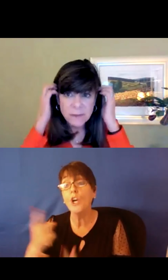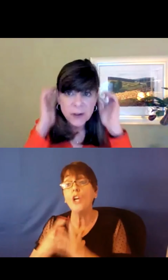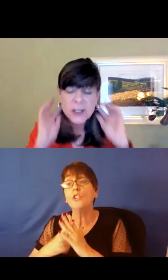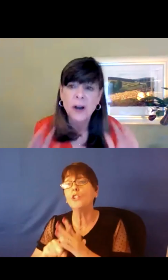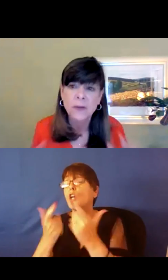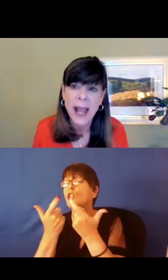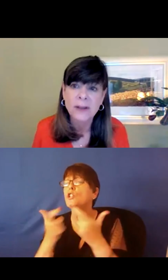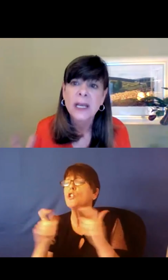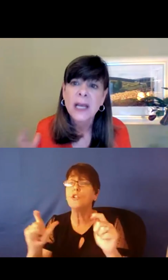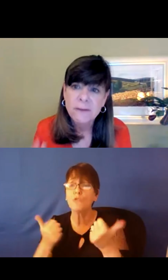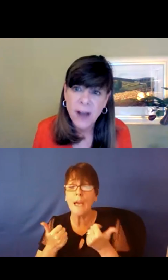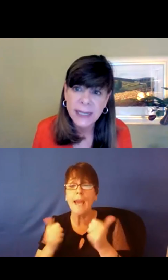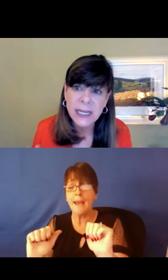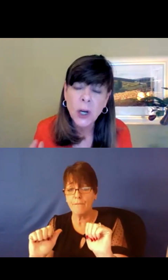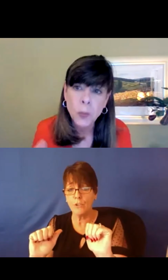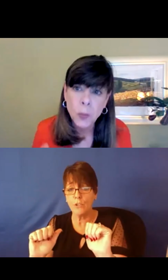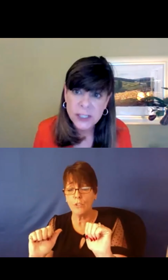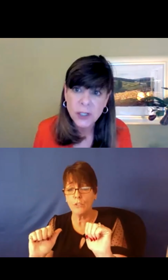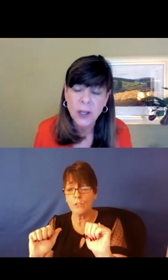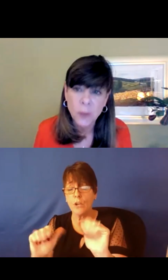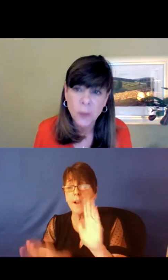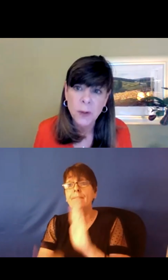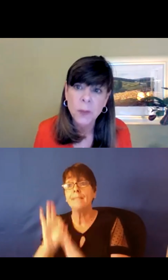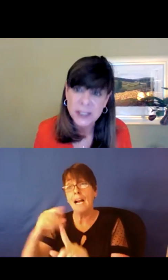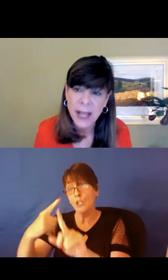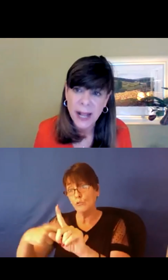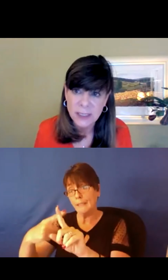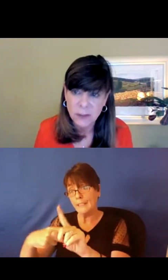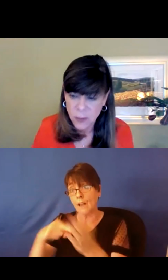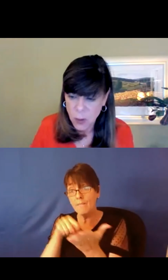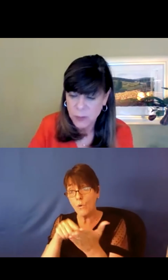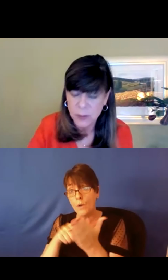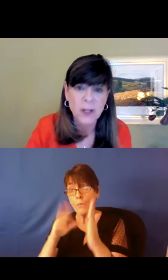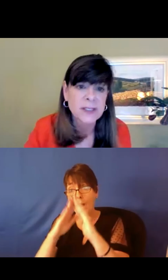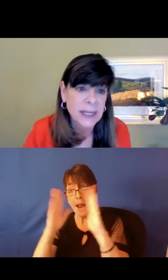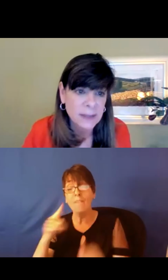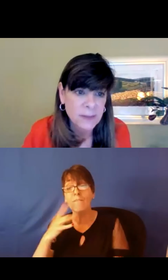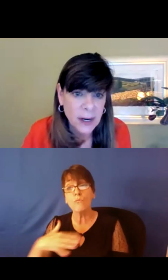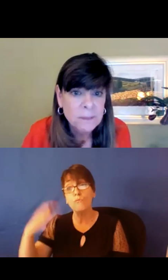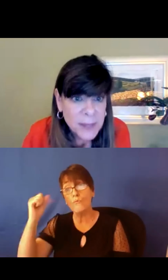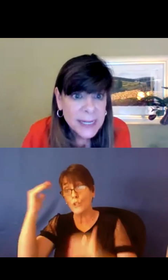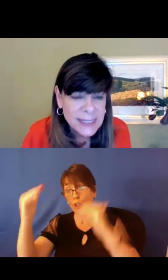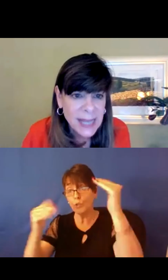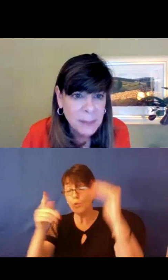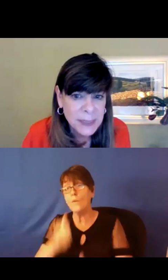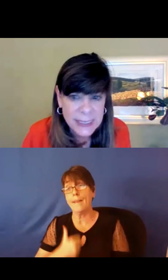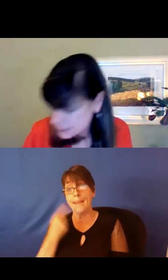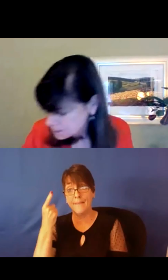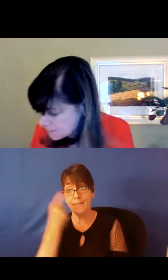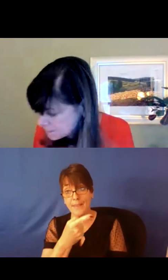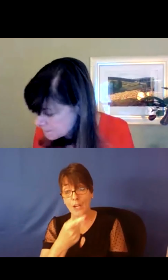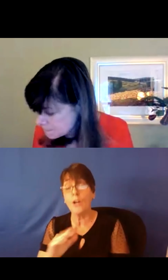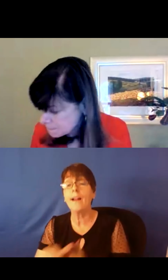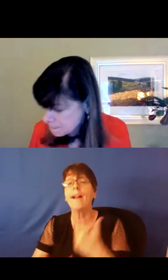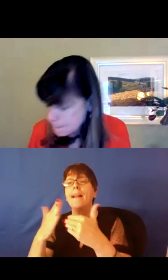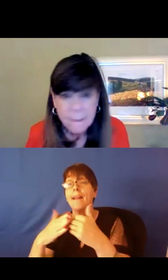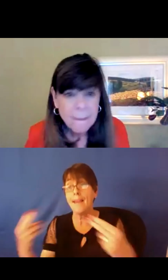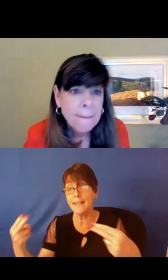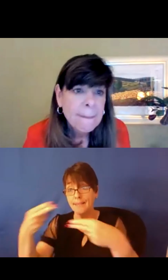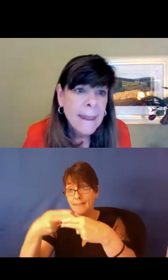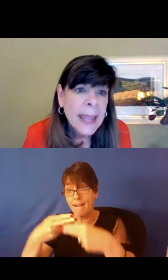huge effort around finding affordable rental housing for older adults that live there. Next slide, please.